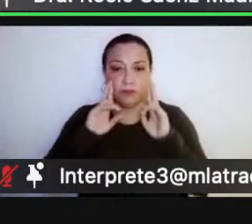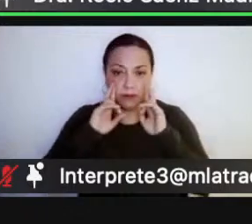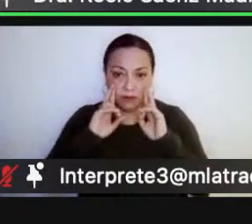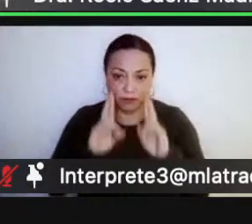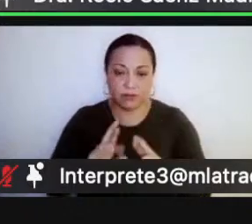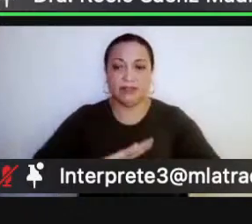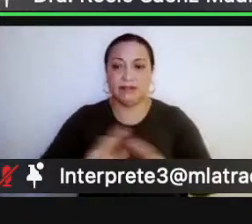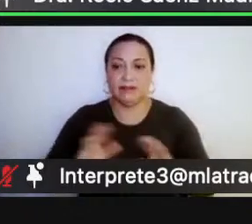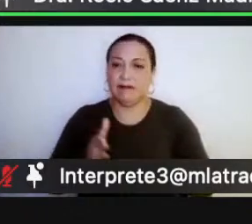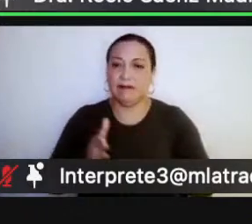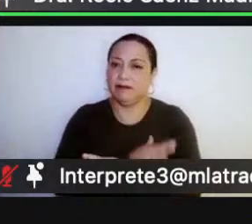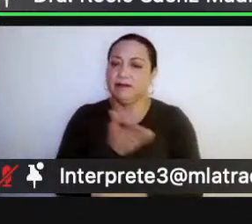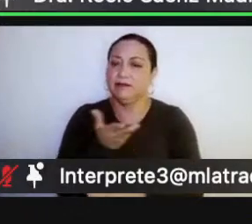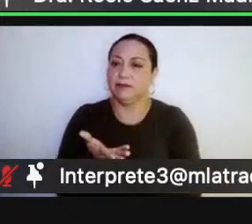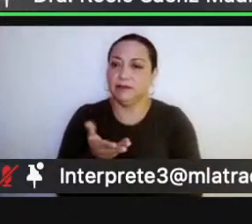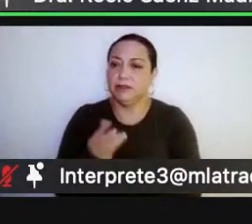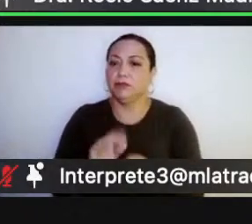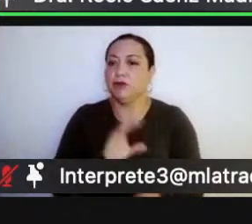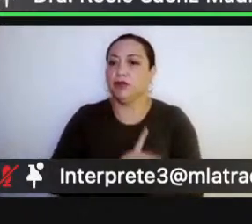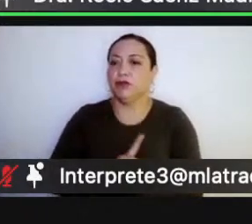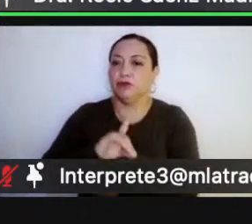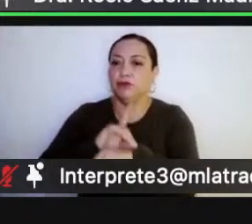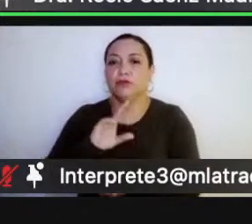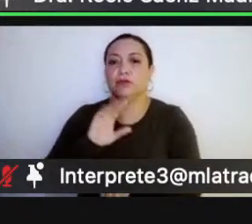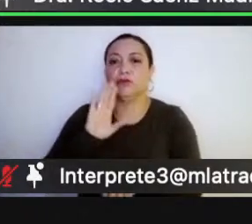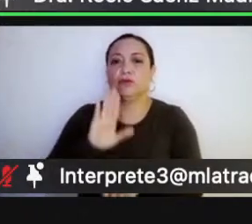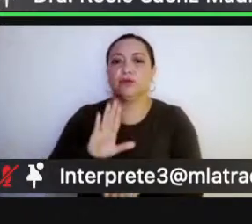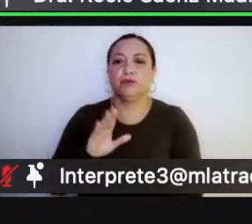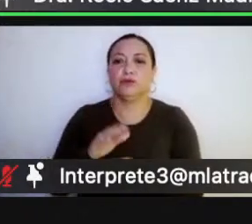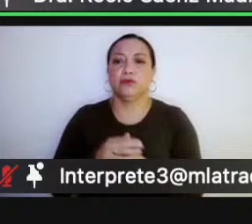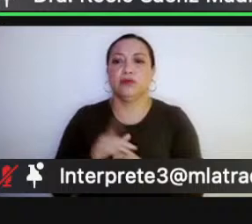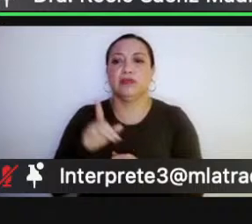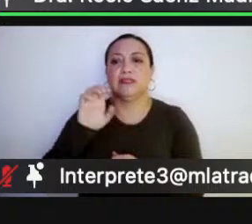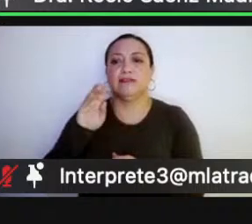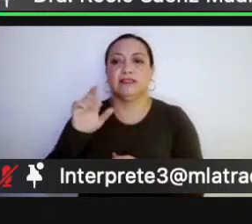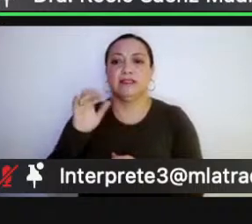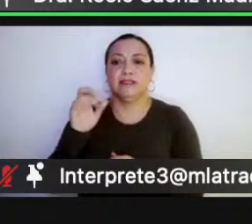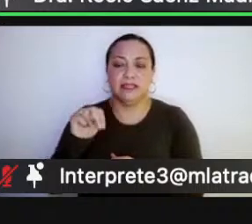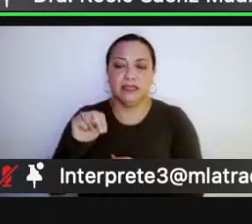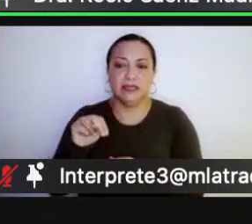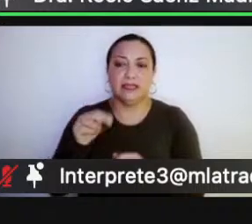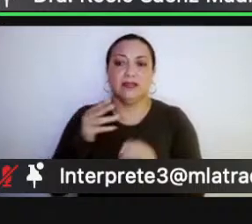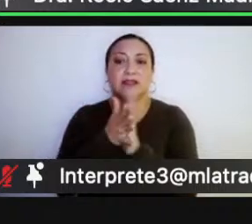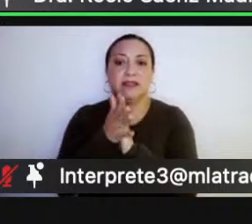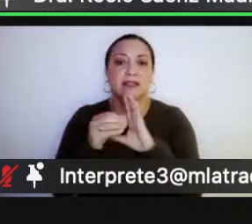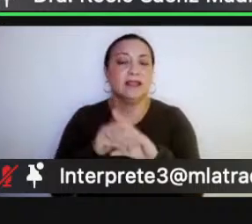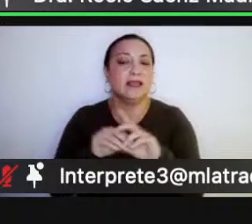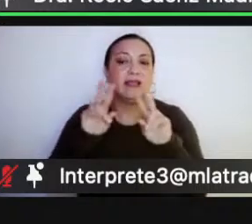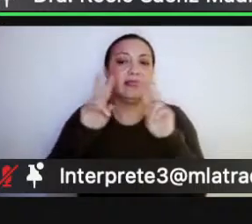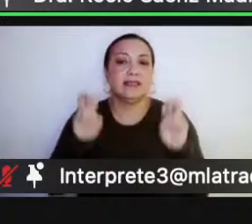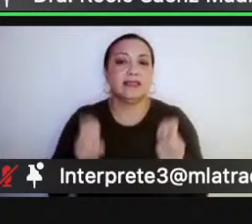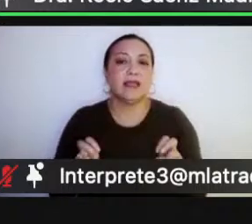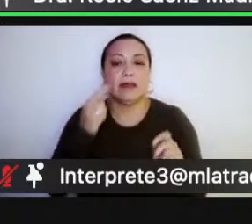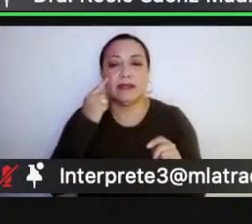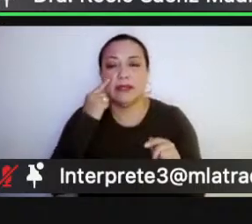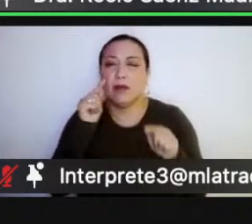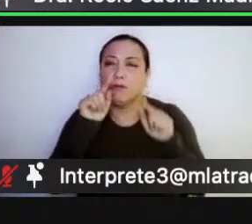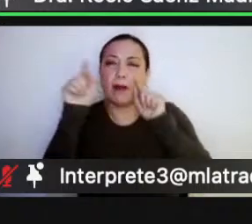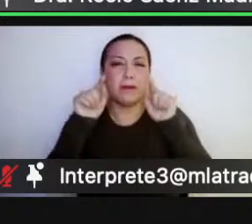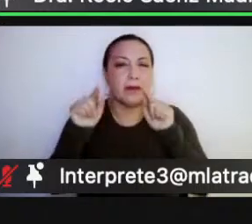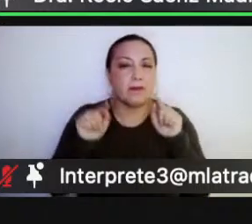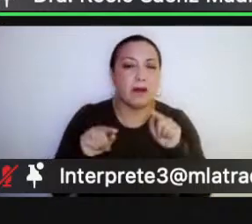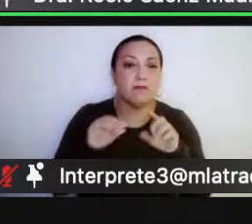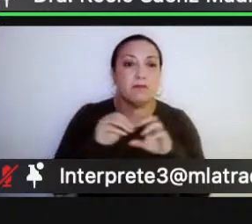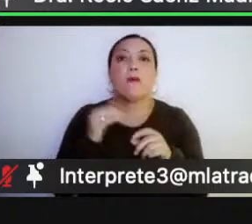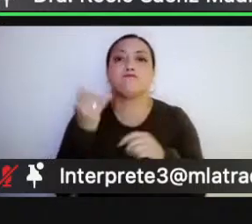Also, the recognition that was already presented by Dr. Garcia on the mapping and